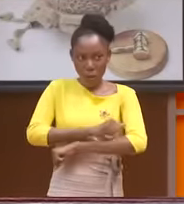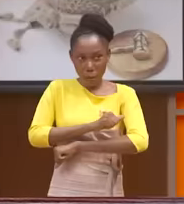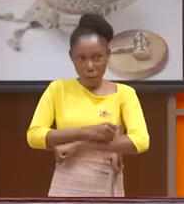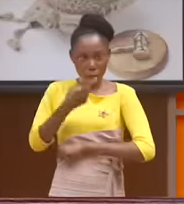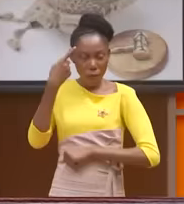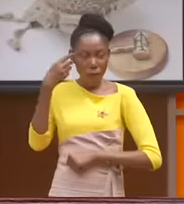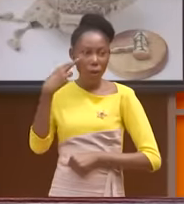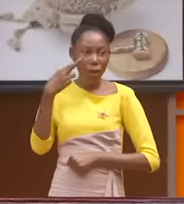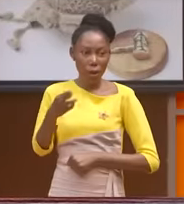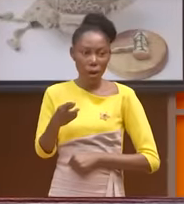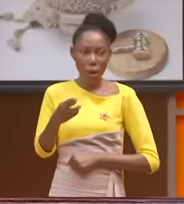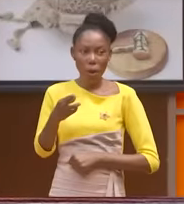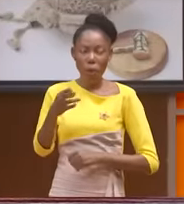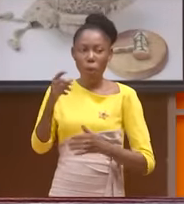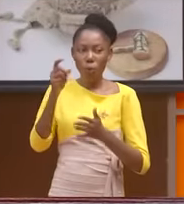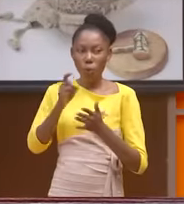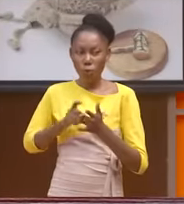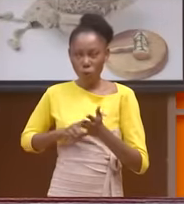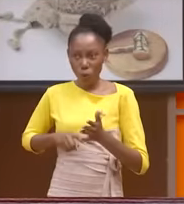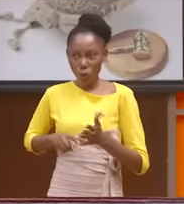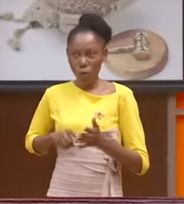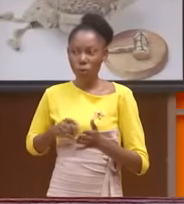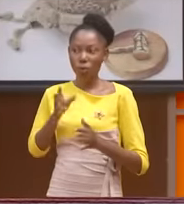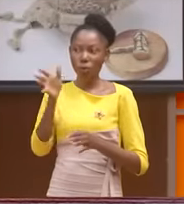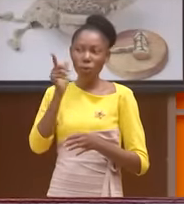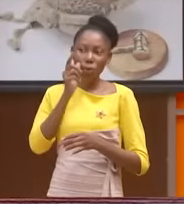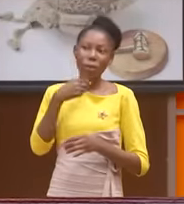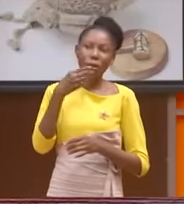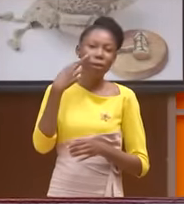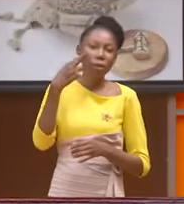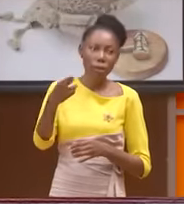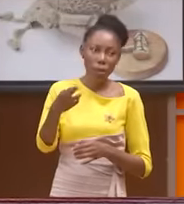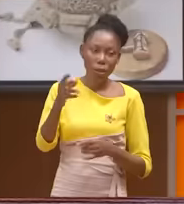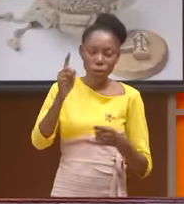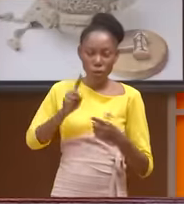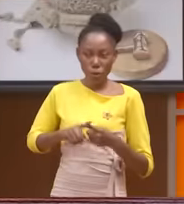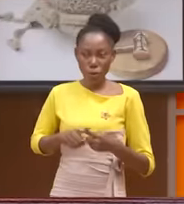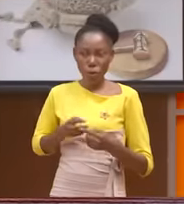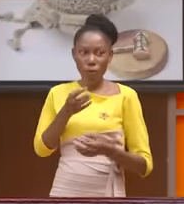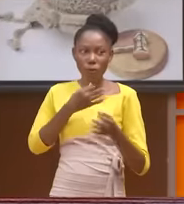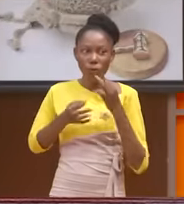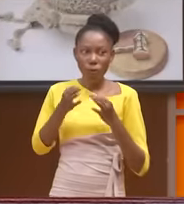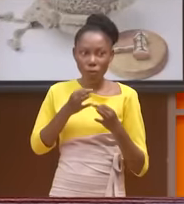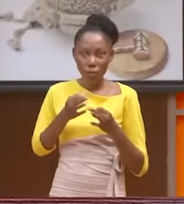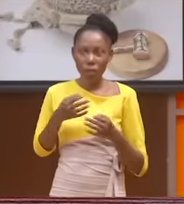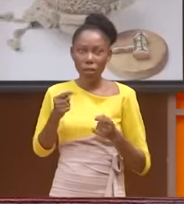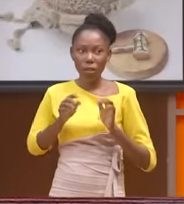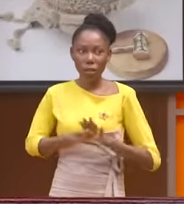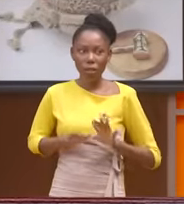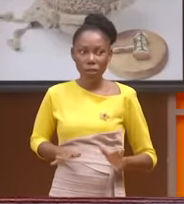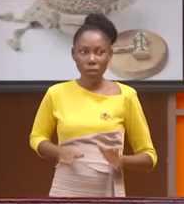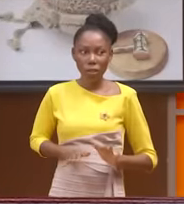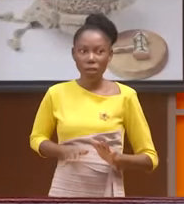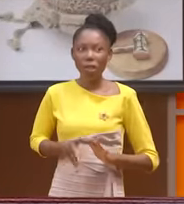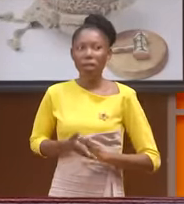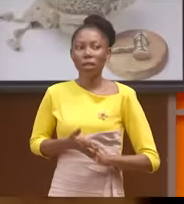of what you expect her to feed them with in the morning, afternoon, night for the 30 days. So she will write it down and